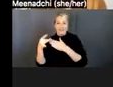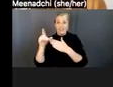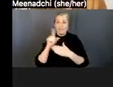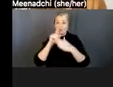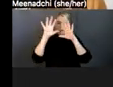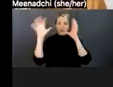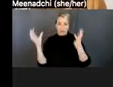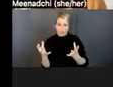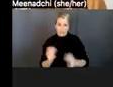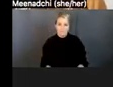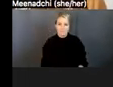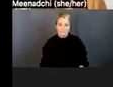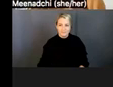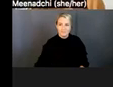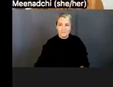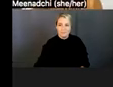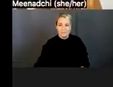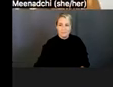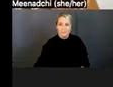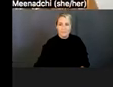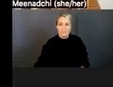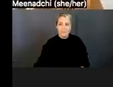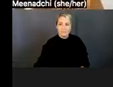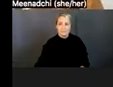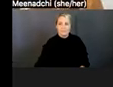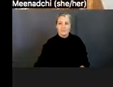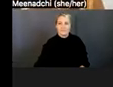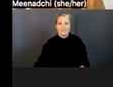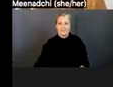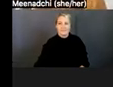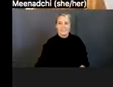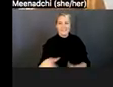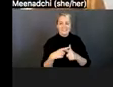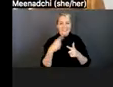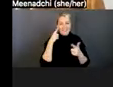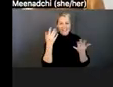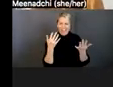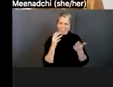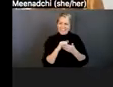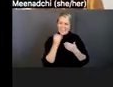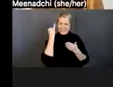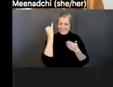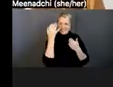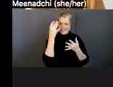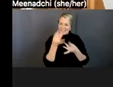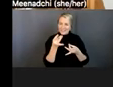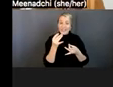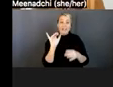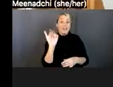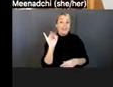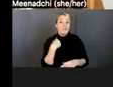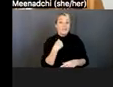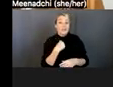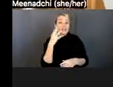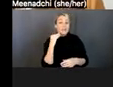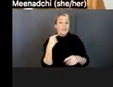world. And then I thought, ah, that's so interesting, because then what if we could experience conflict as a form